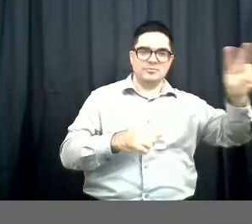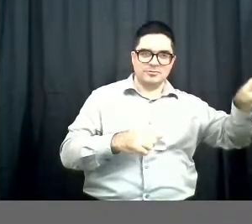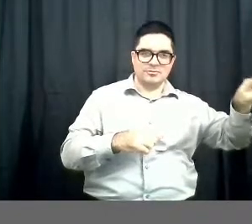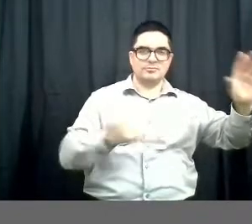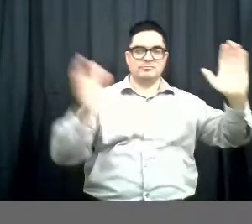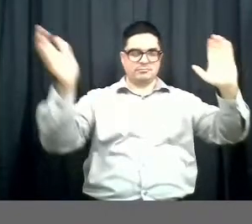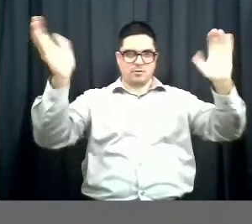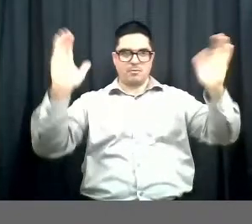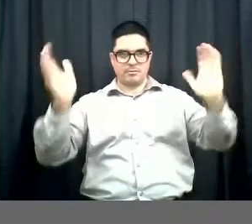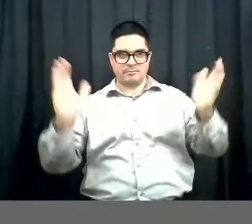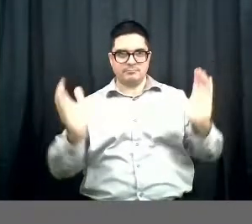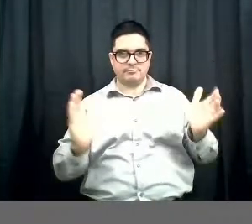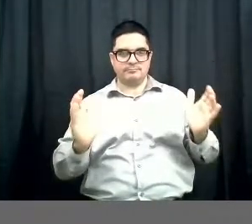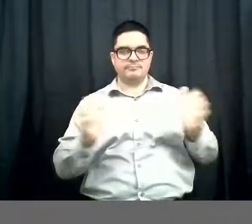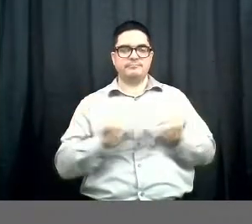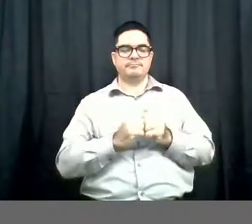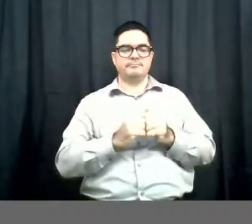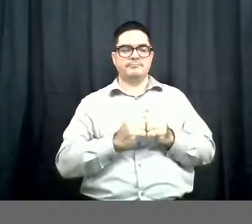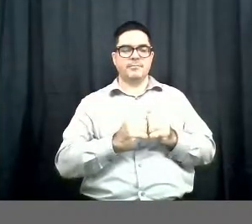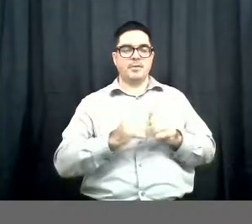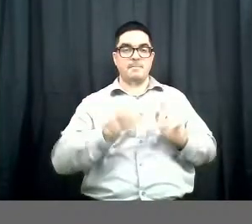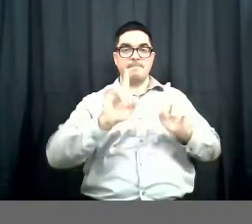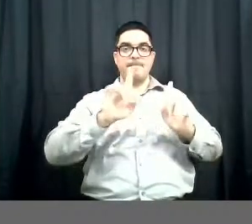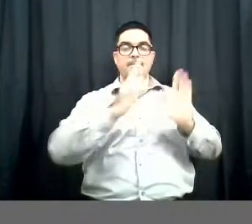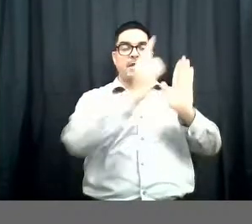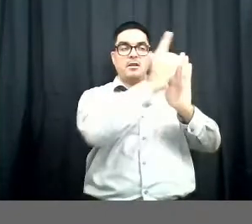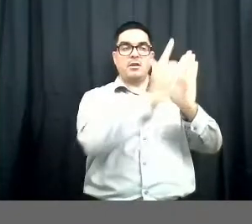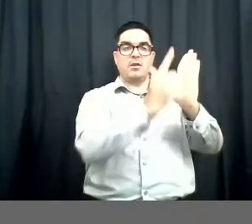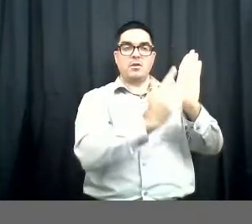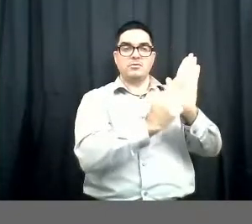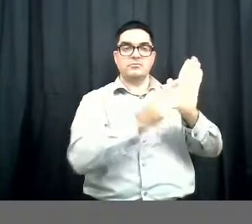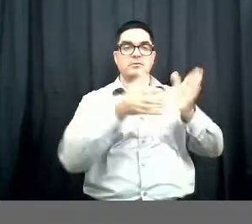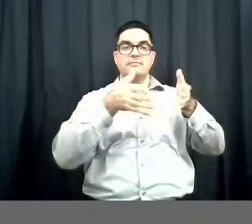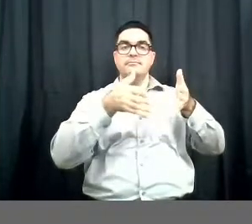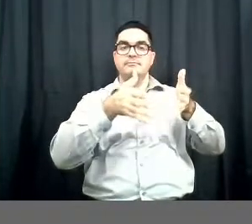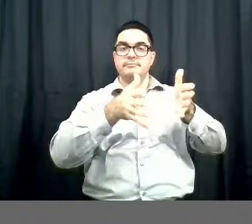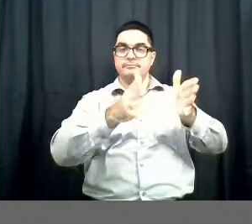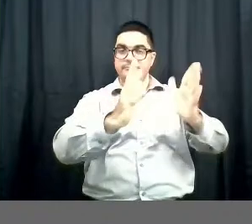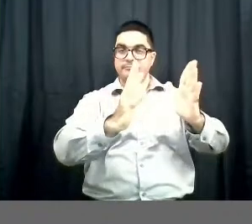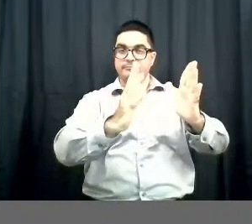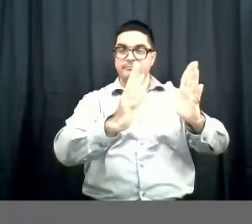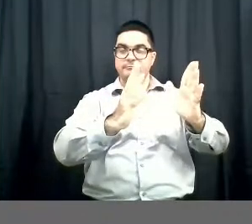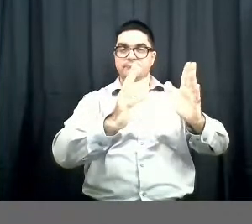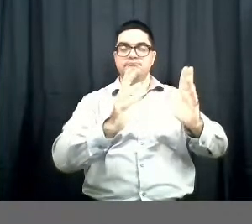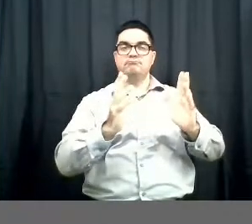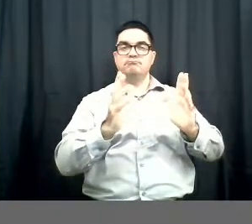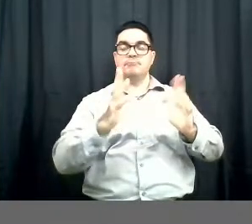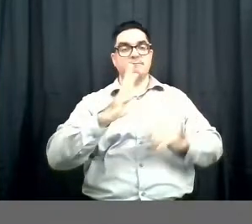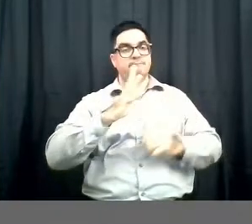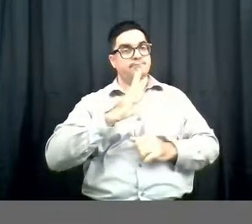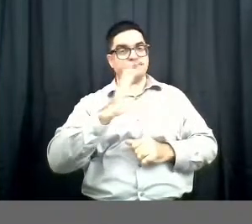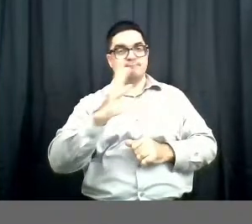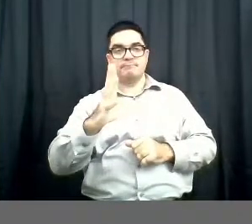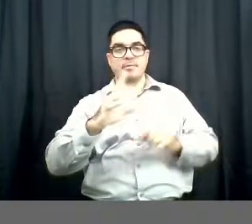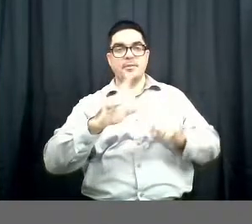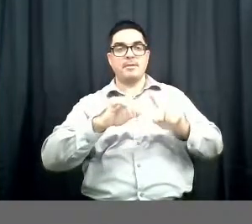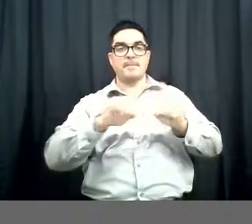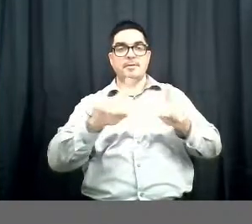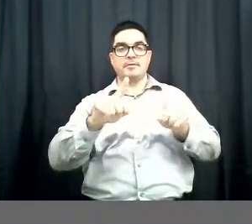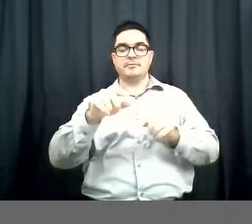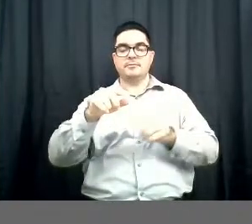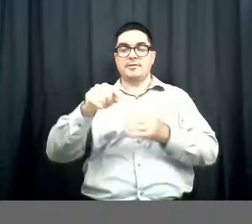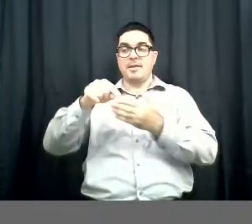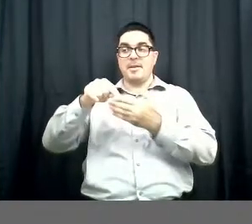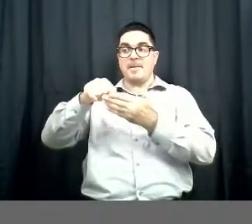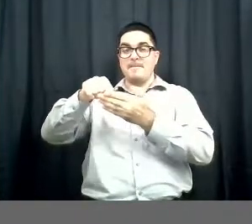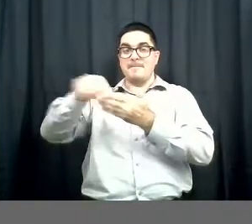the extent that these laws enable it, that's fine, but the payroll savings is already in the fiscal